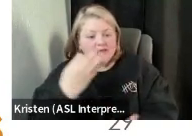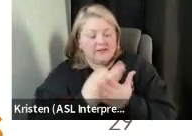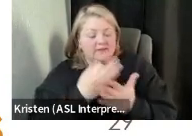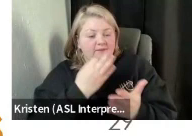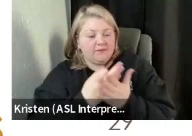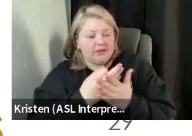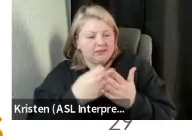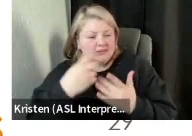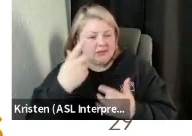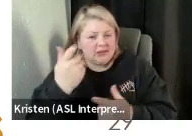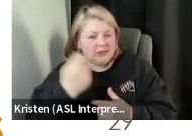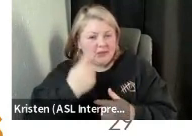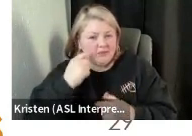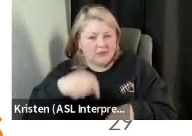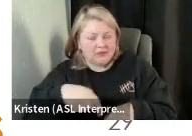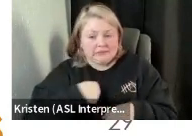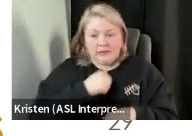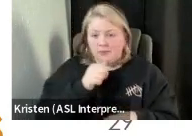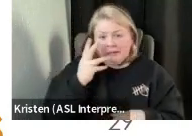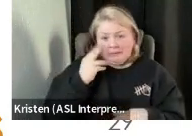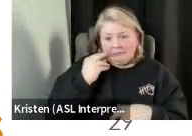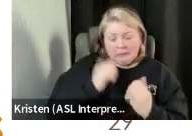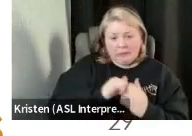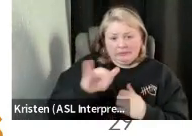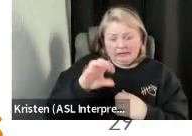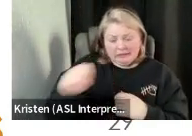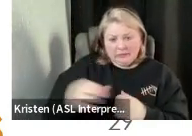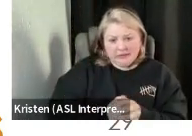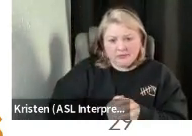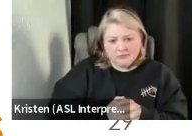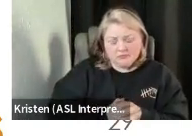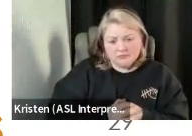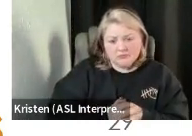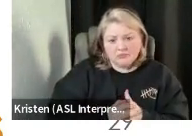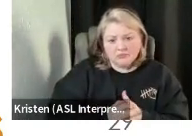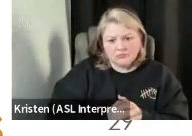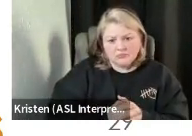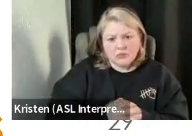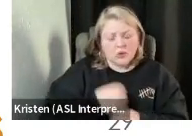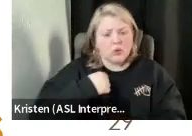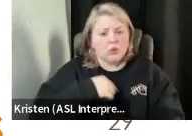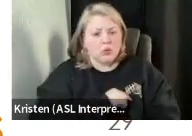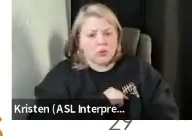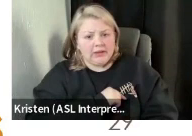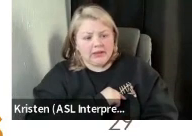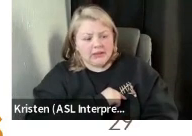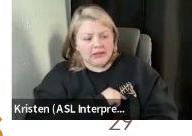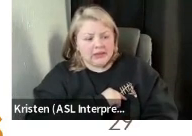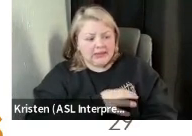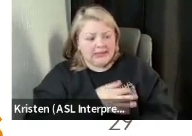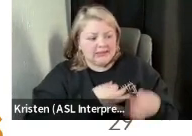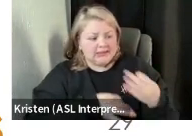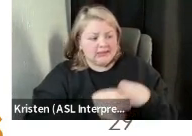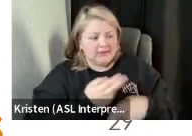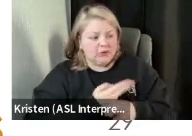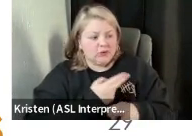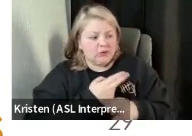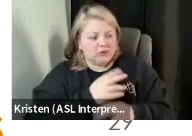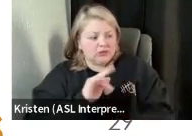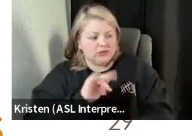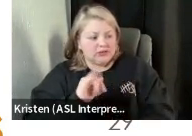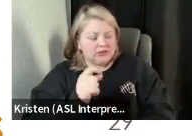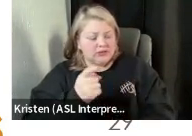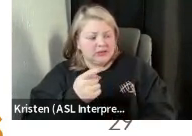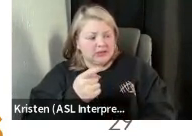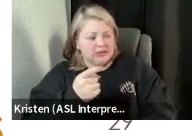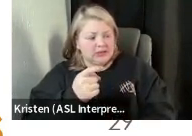I'm not familiar with enterprise funds. So we, instead of us using the tax base,